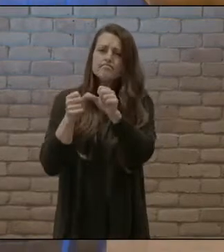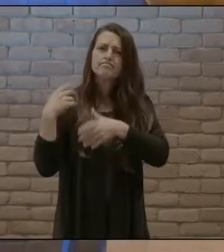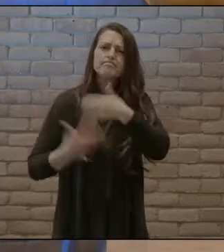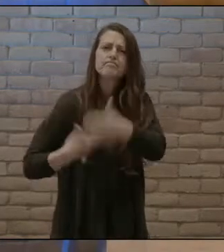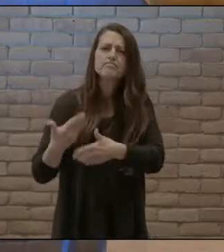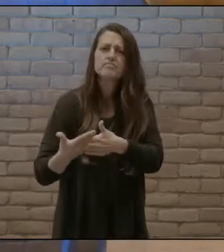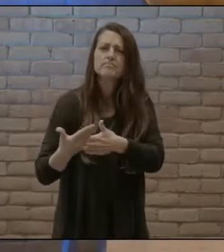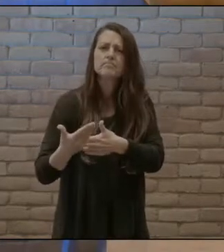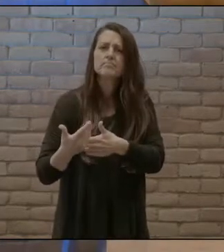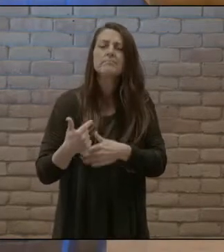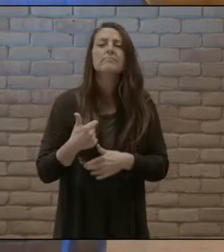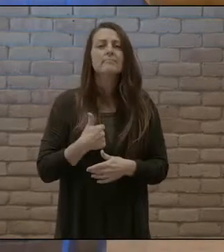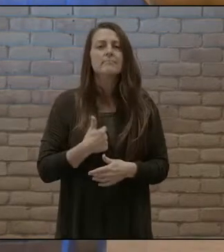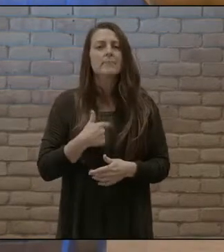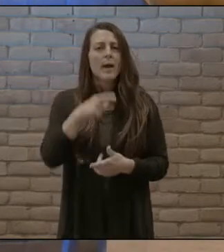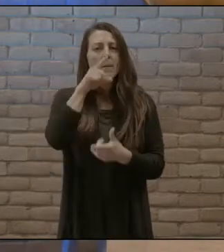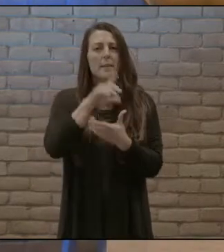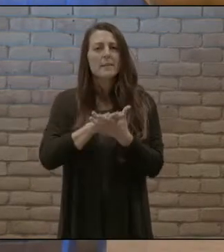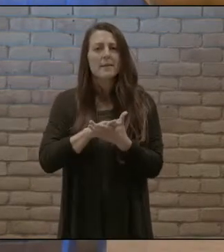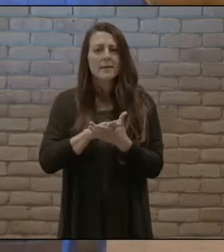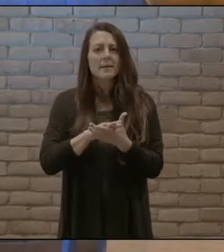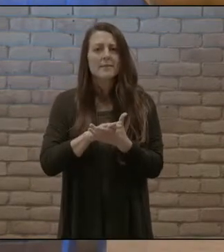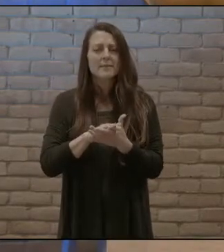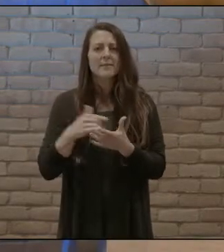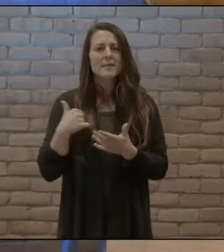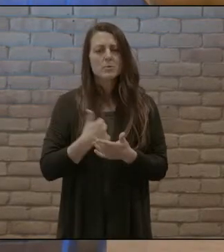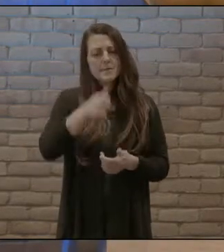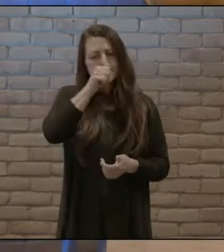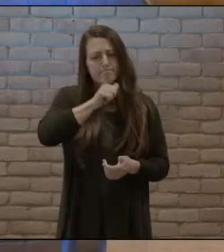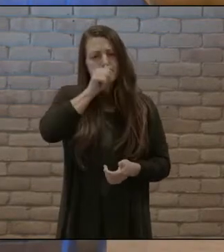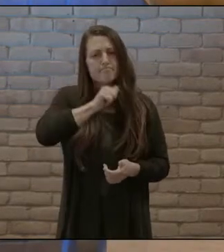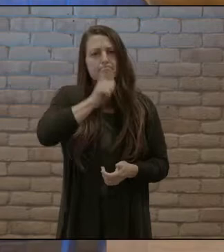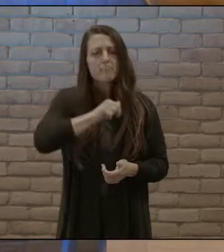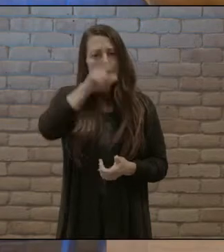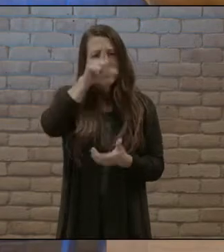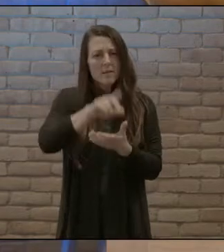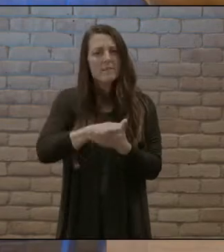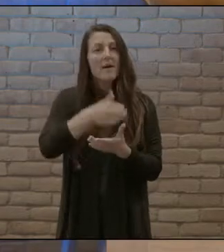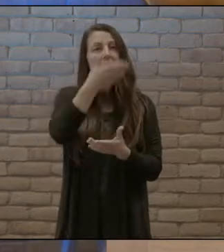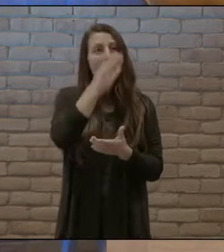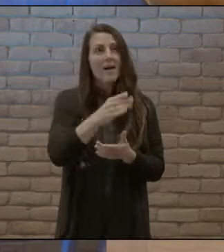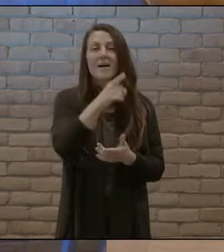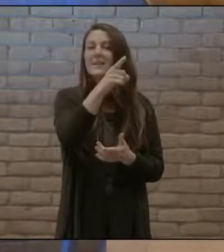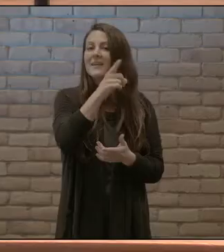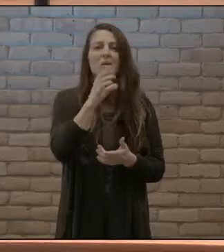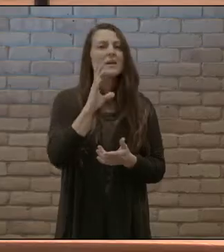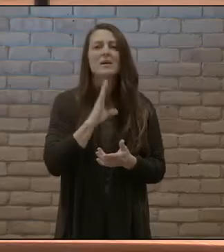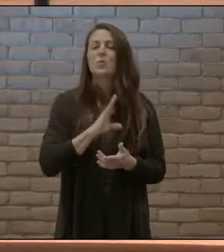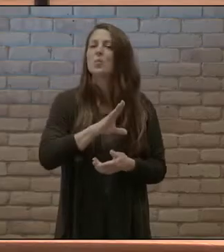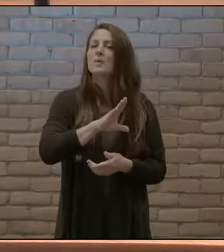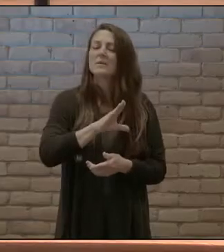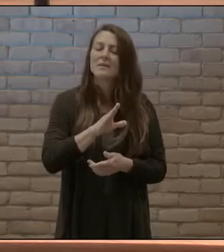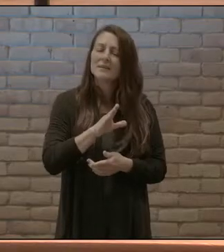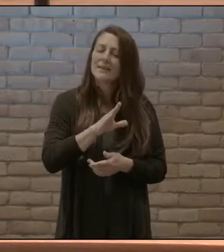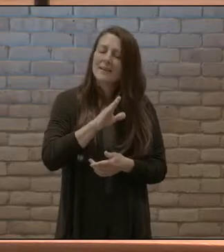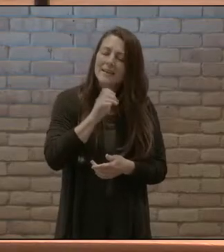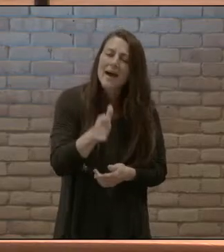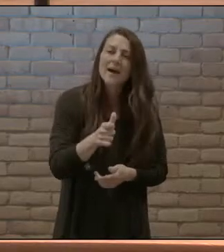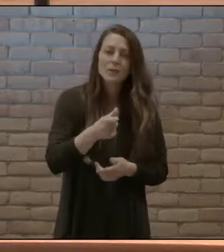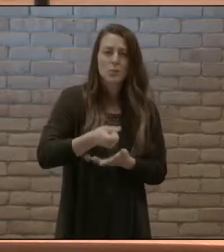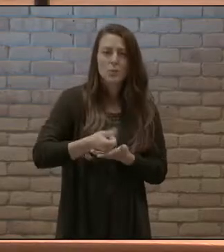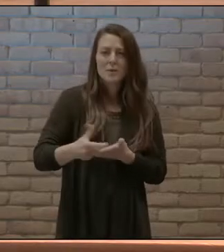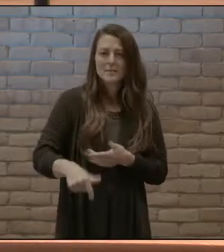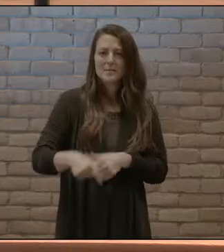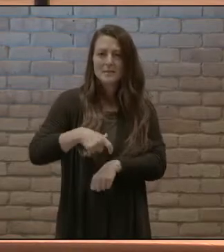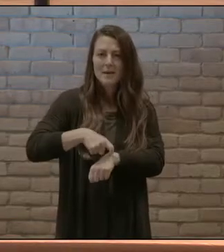that God will absolutely not waste this time. That as